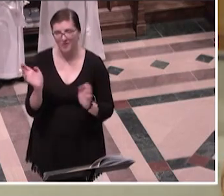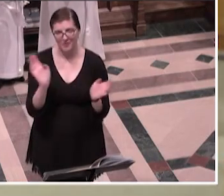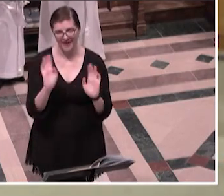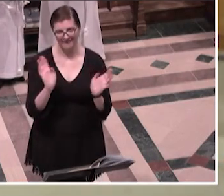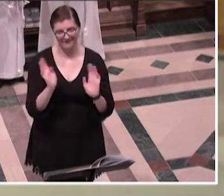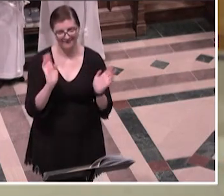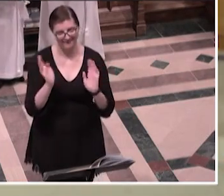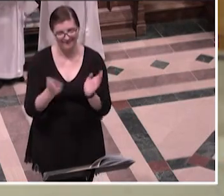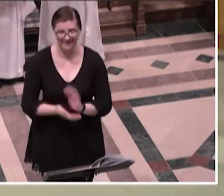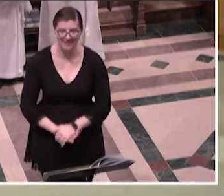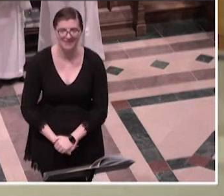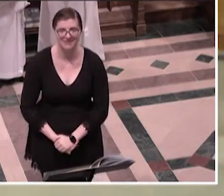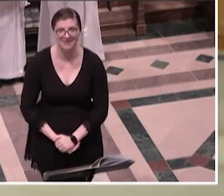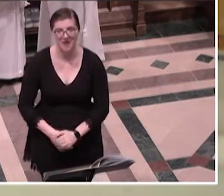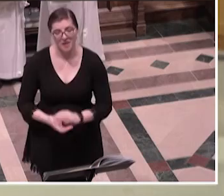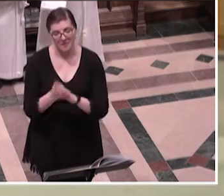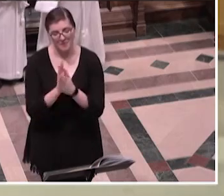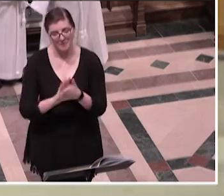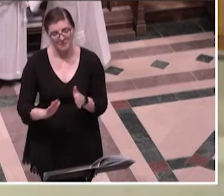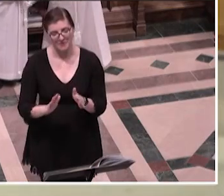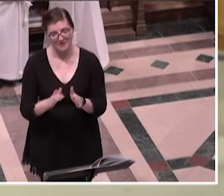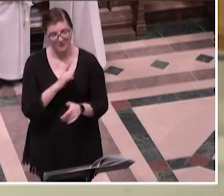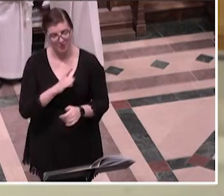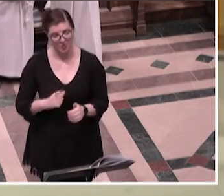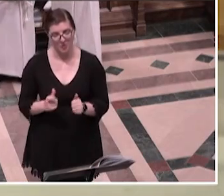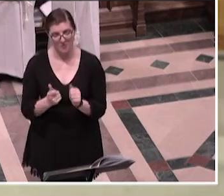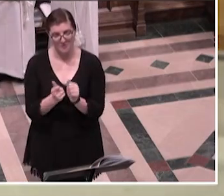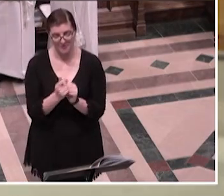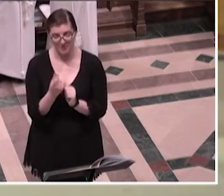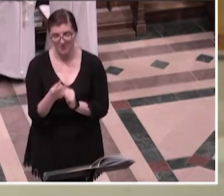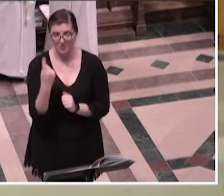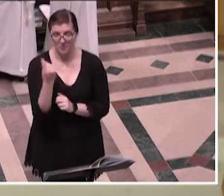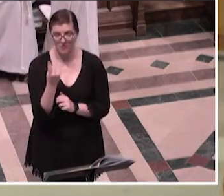wave. The peace of the Lord be always with you.